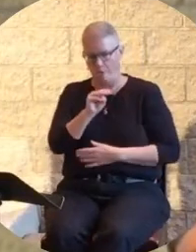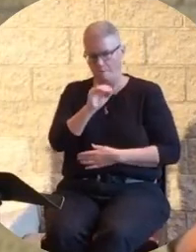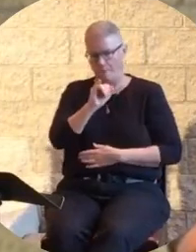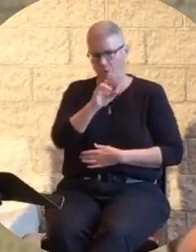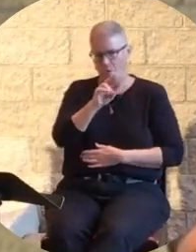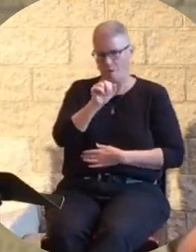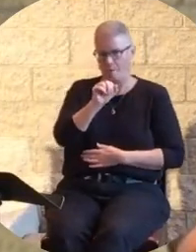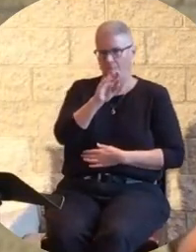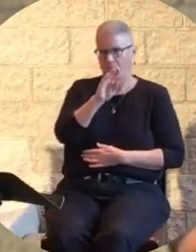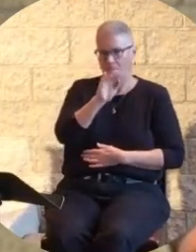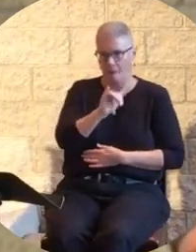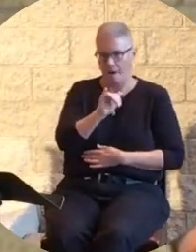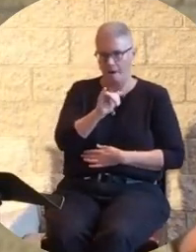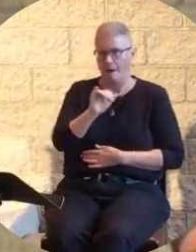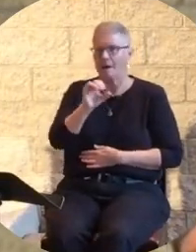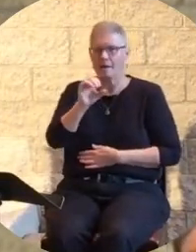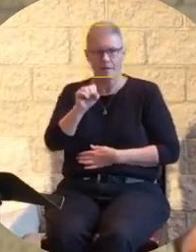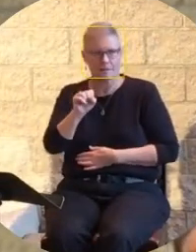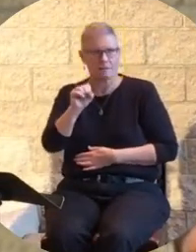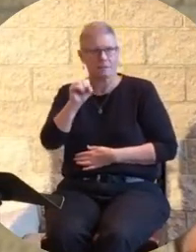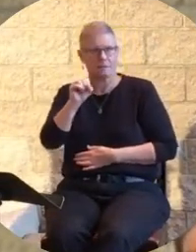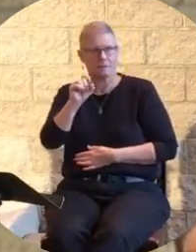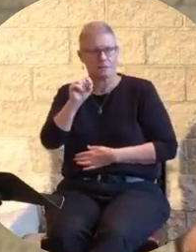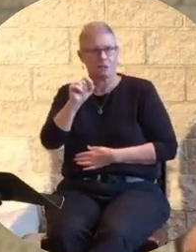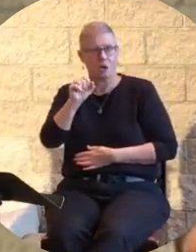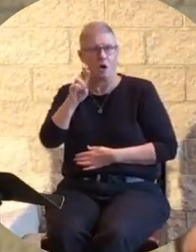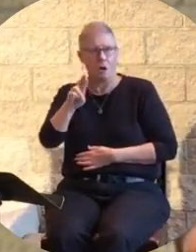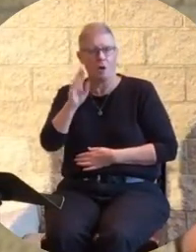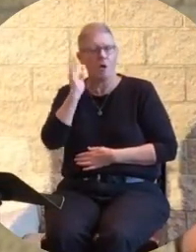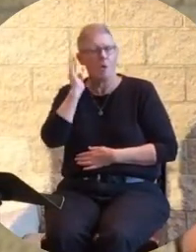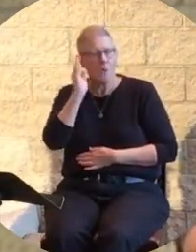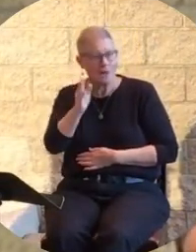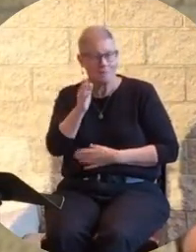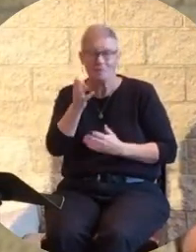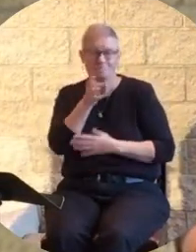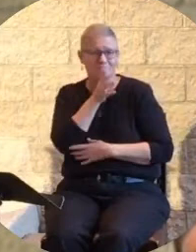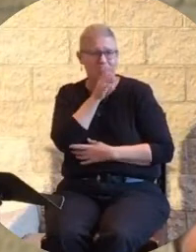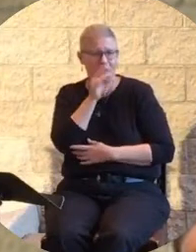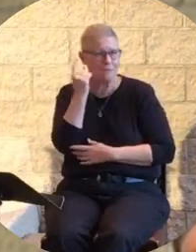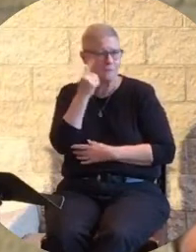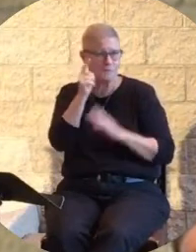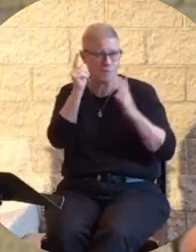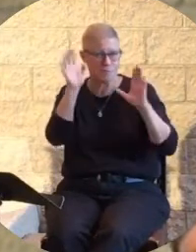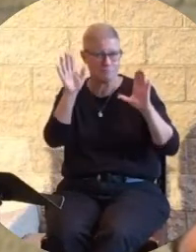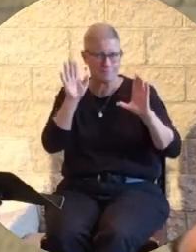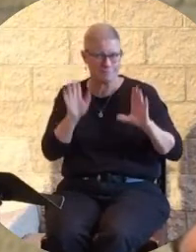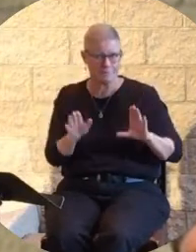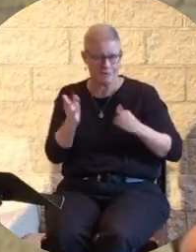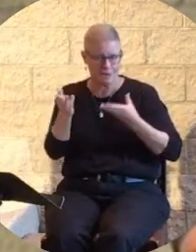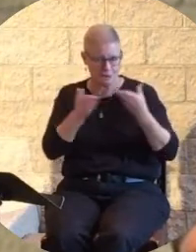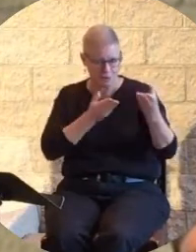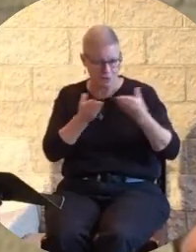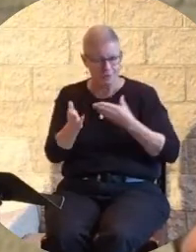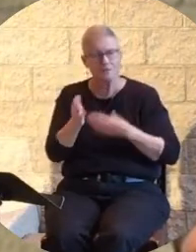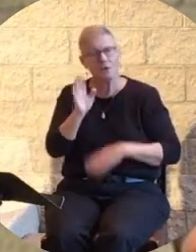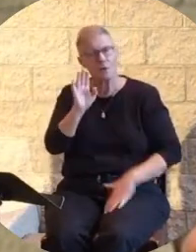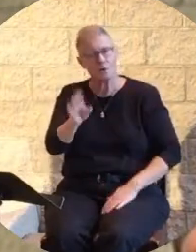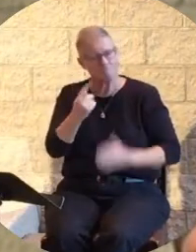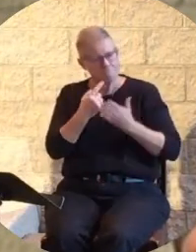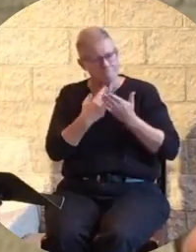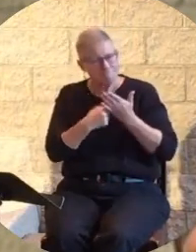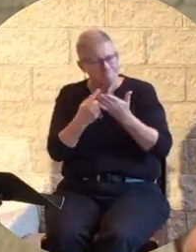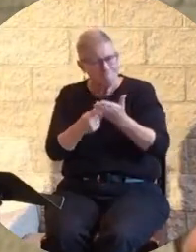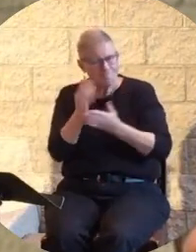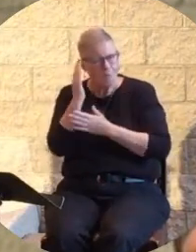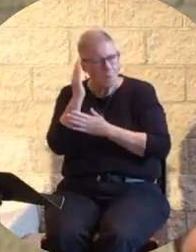our virtual guest speaker for the Sunday service. The Sunday lessons will be based on God of Love, and we urge you to